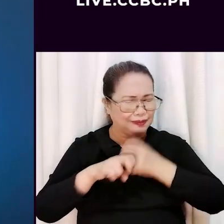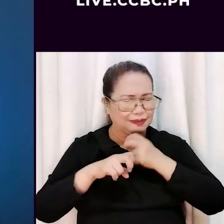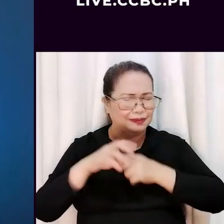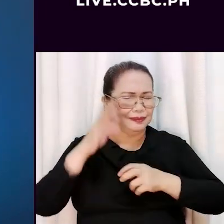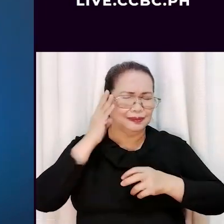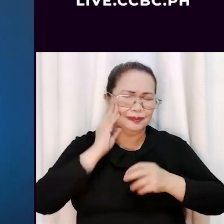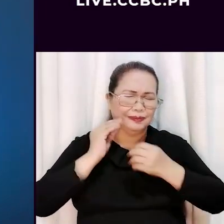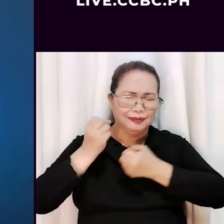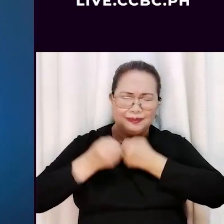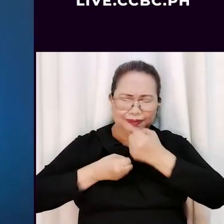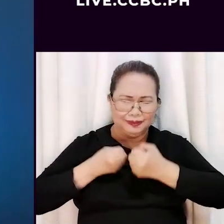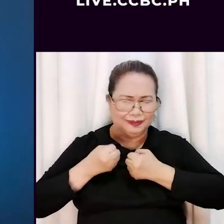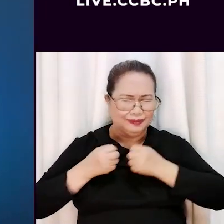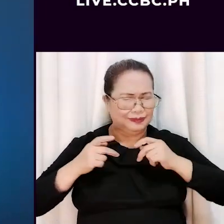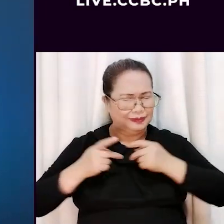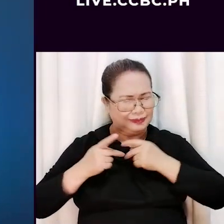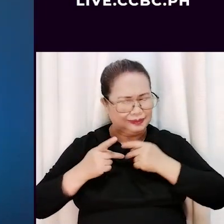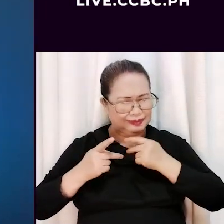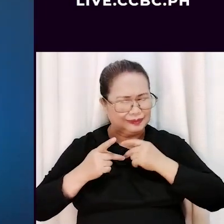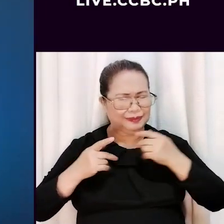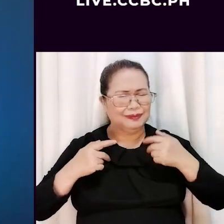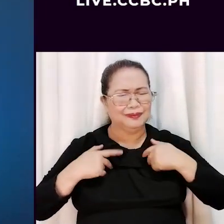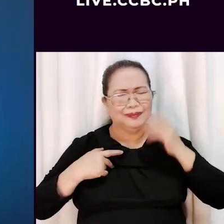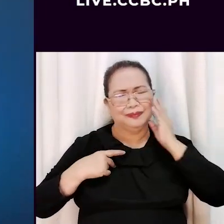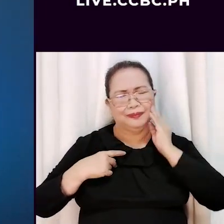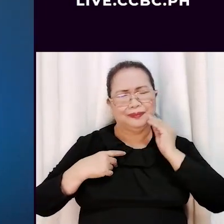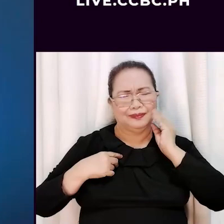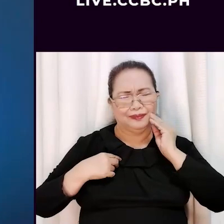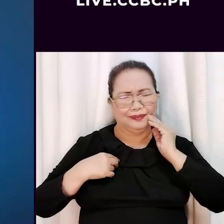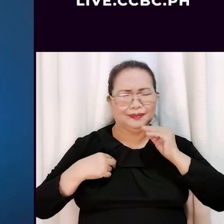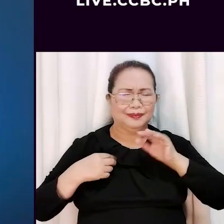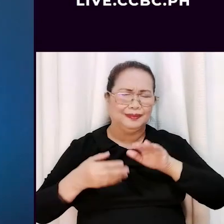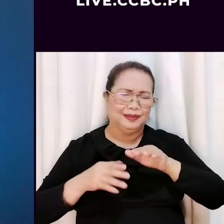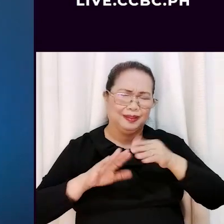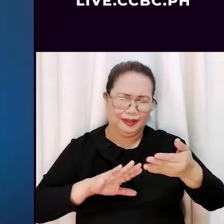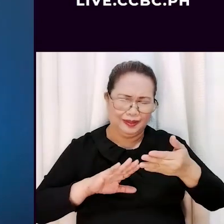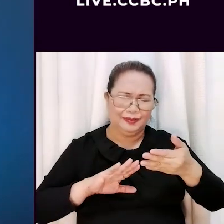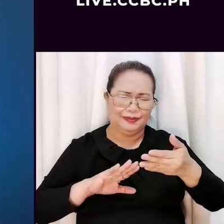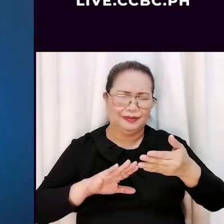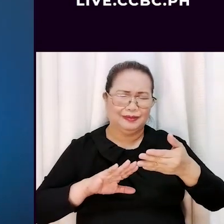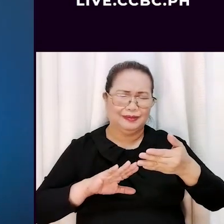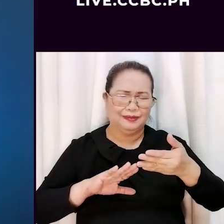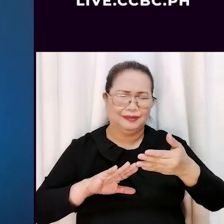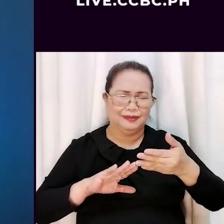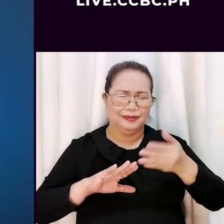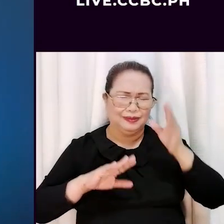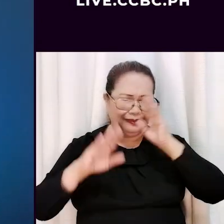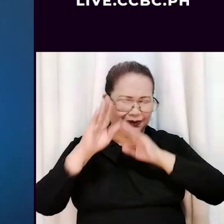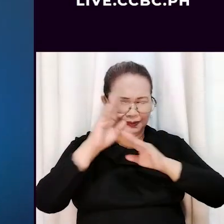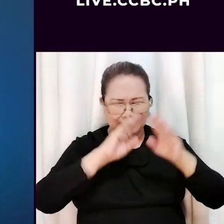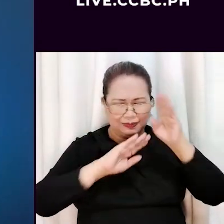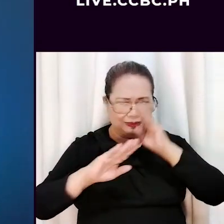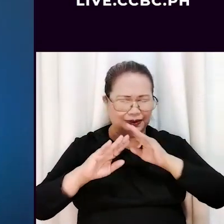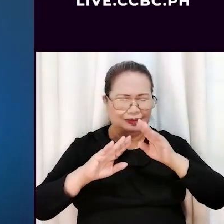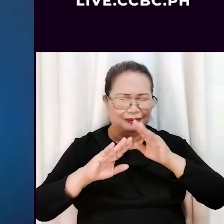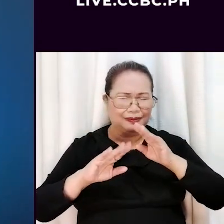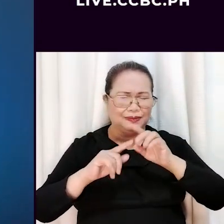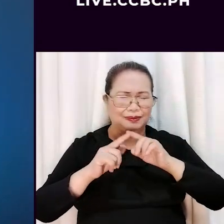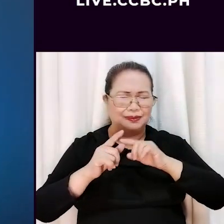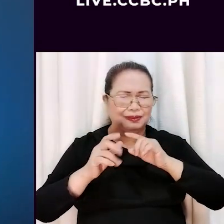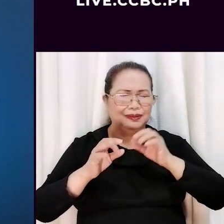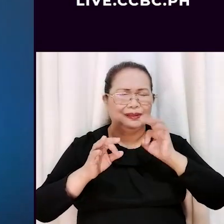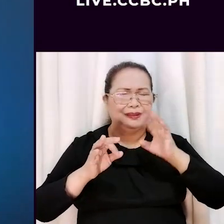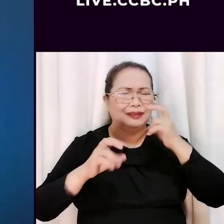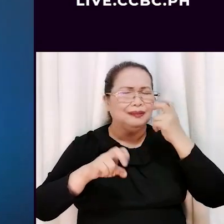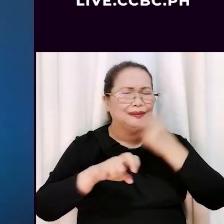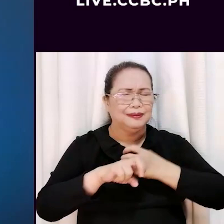undergoing, the pain that I may be experiencing, the loss, the confusion, the